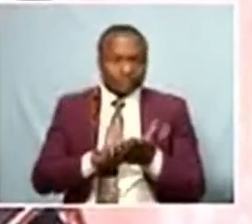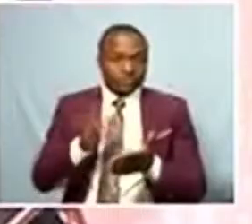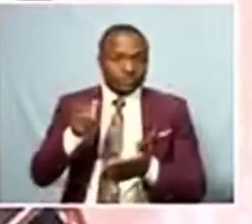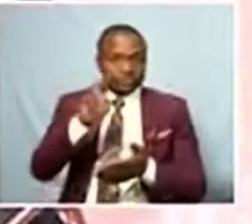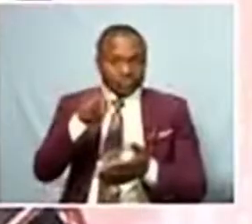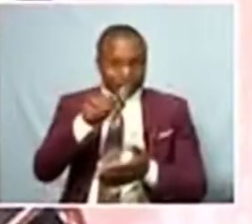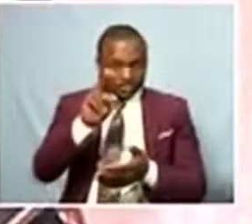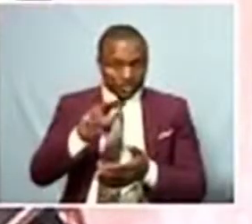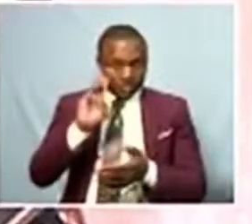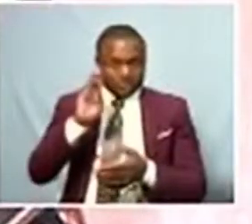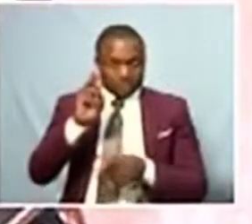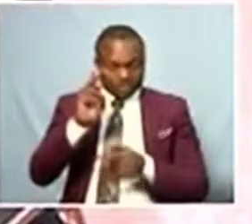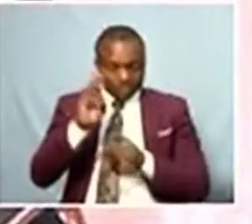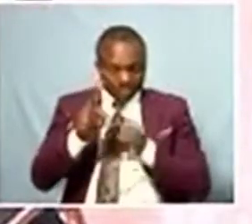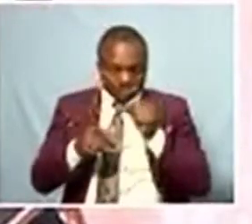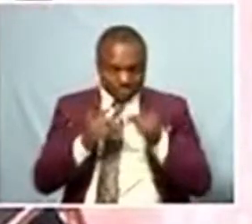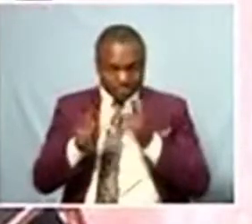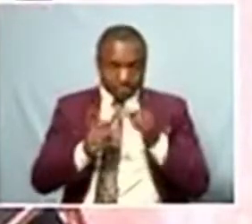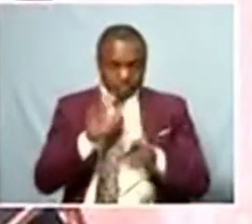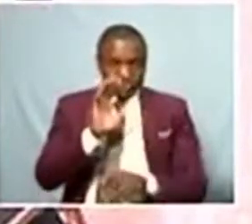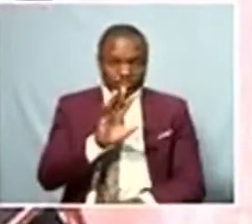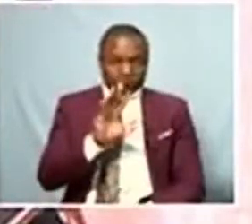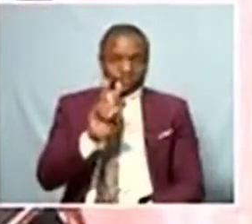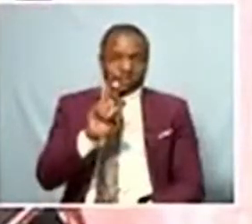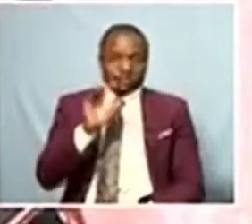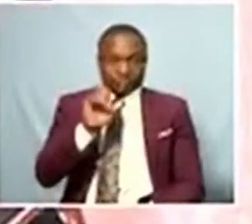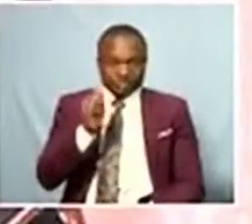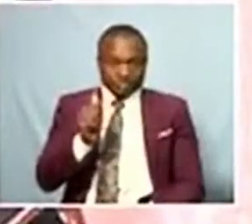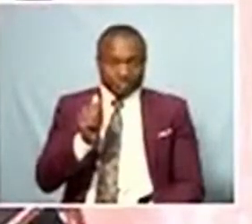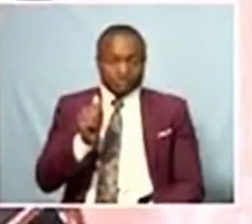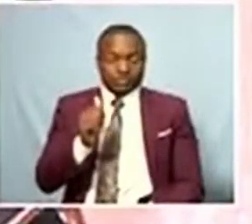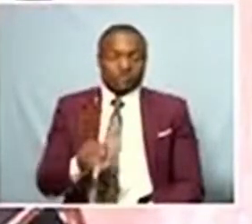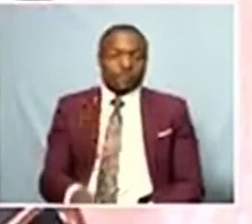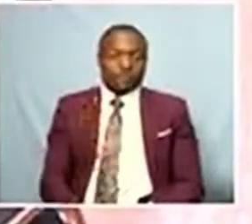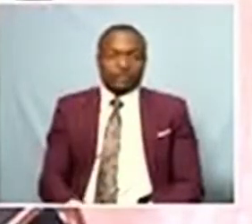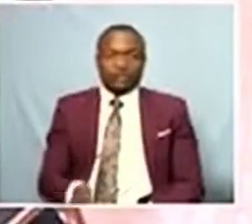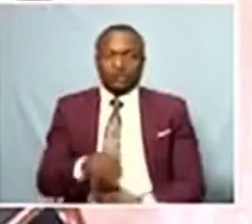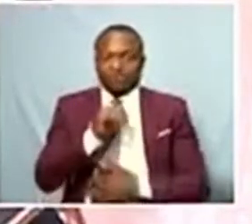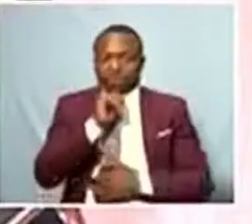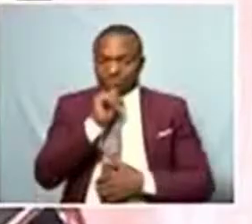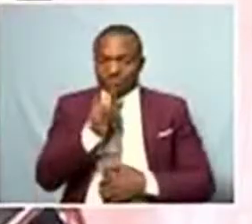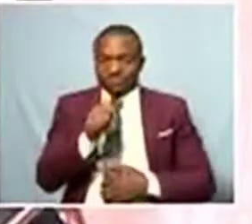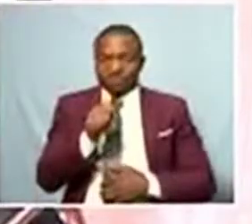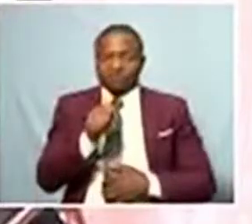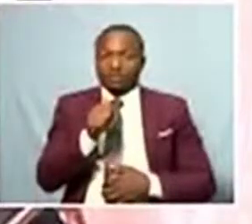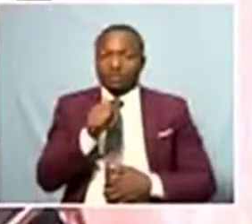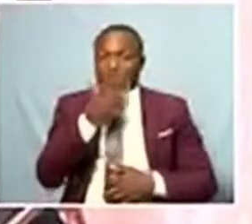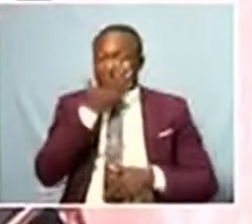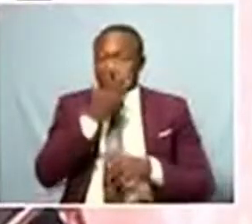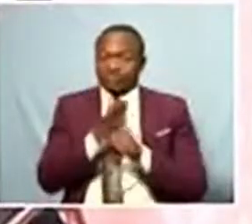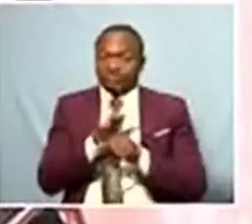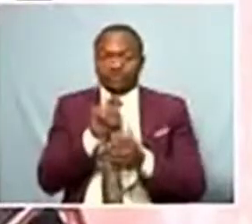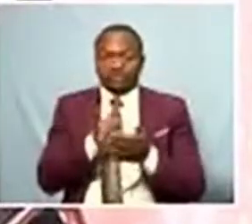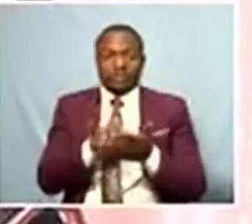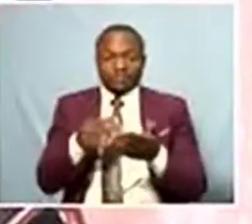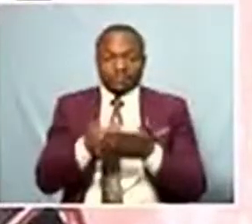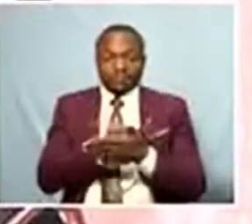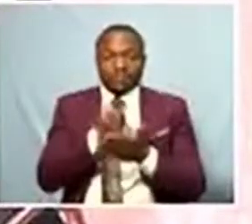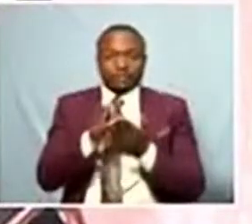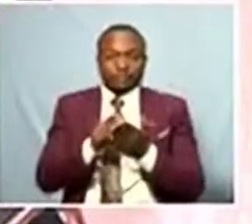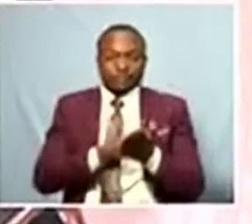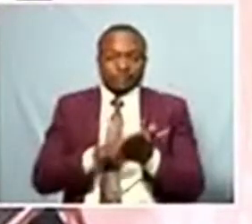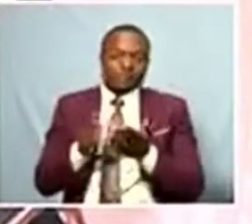they will process your visa and let you know. Also, it's not a guarantee. These are the new regulations that have come